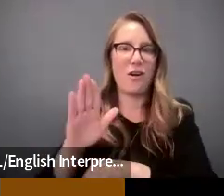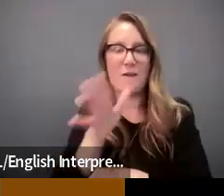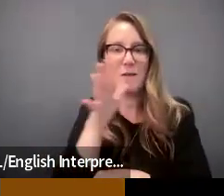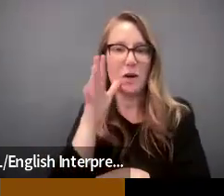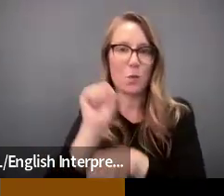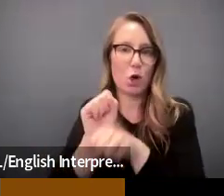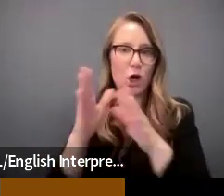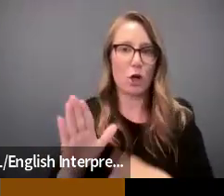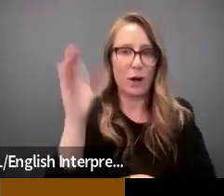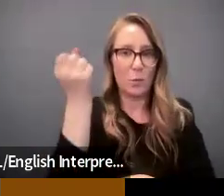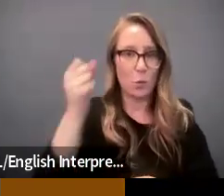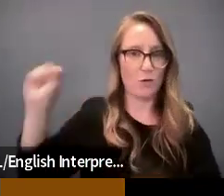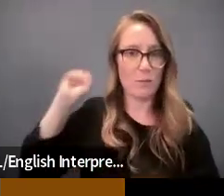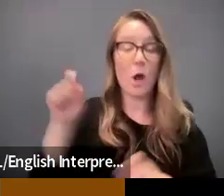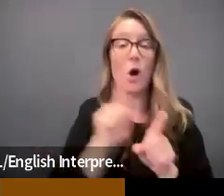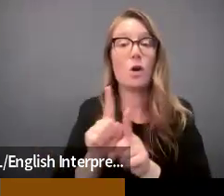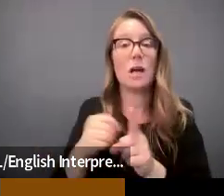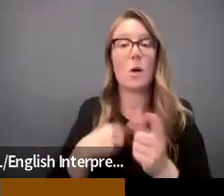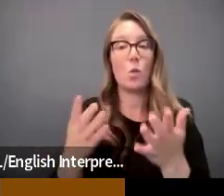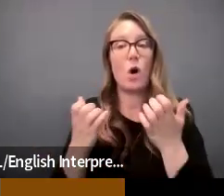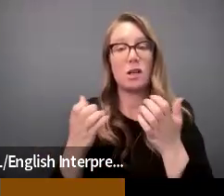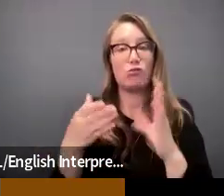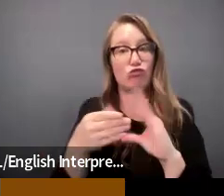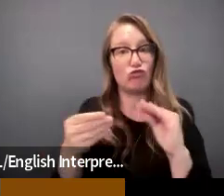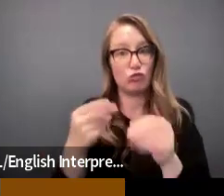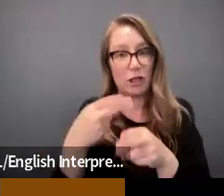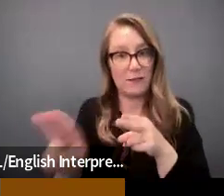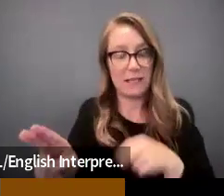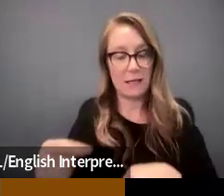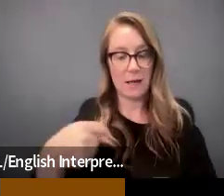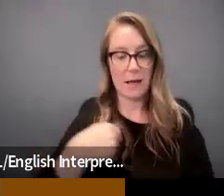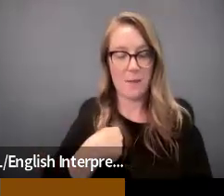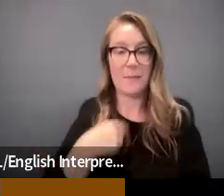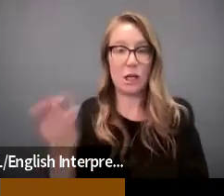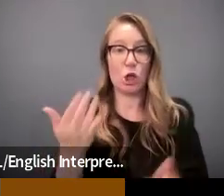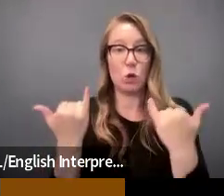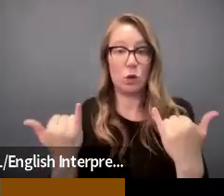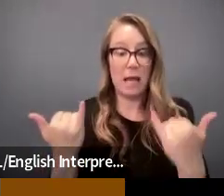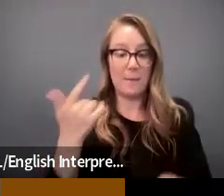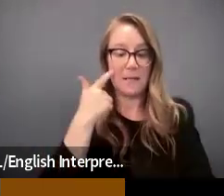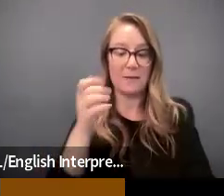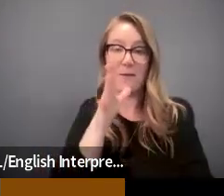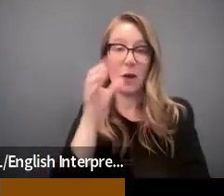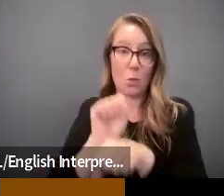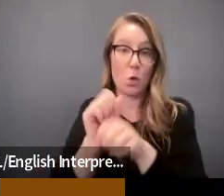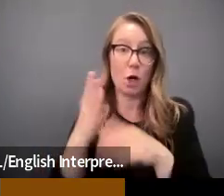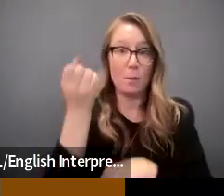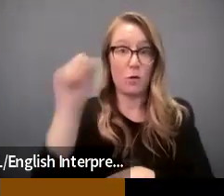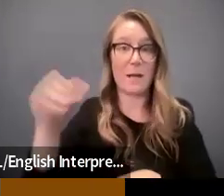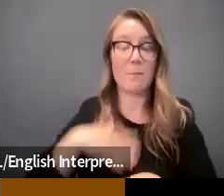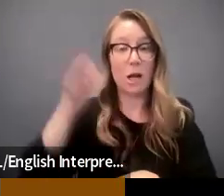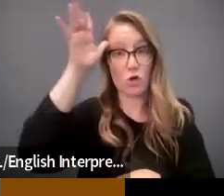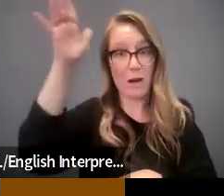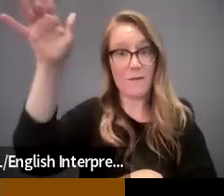movement. But also I want to just share briefly that I am here today because of the farm worker movement. My